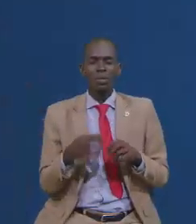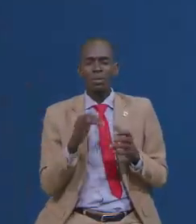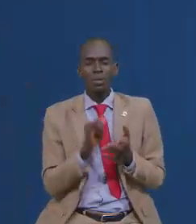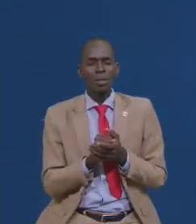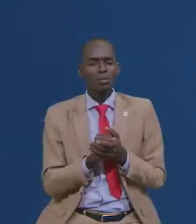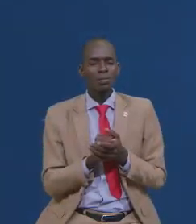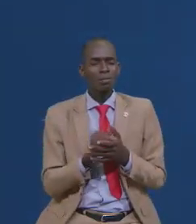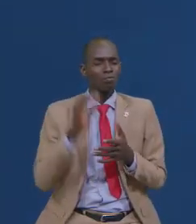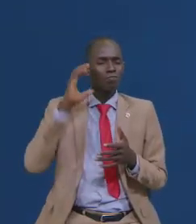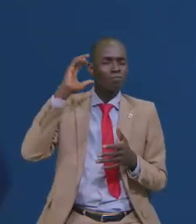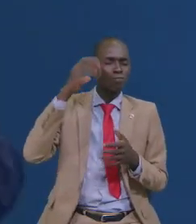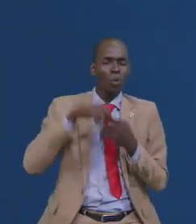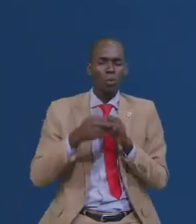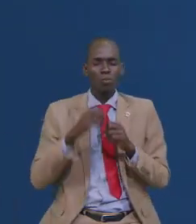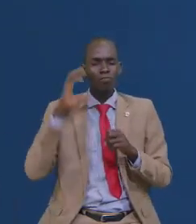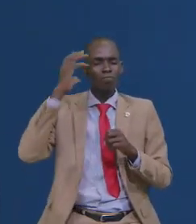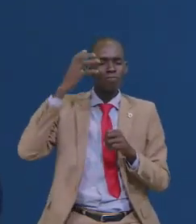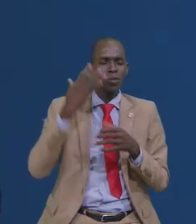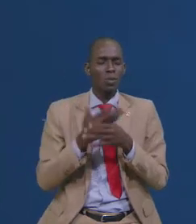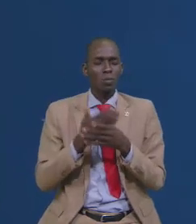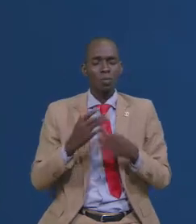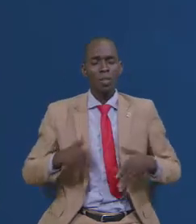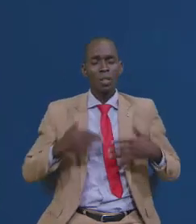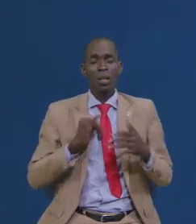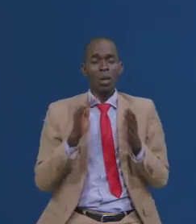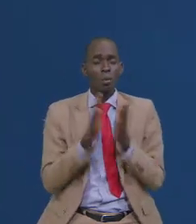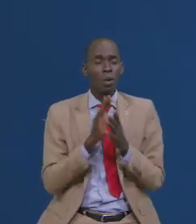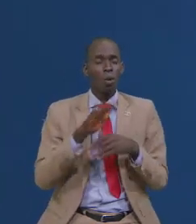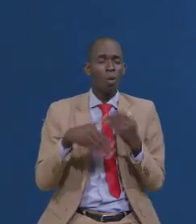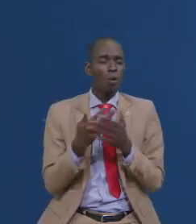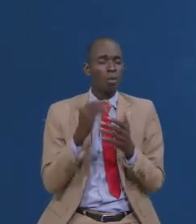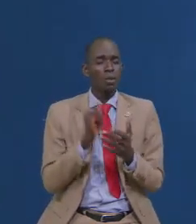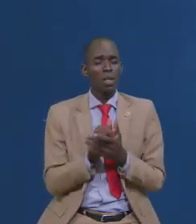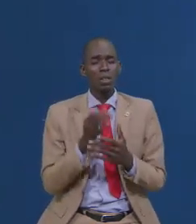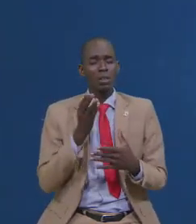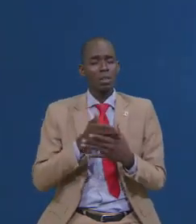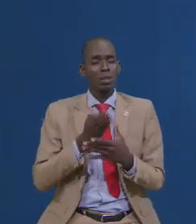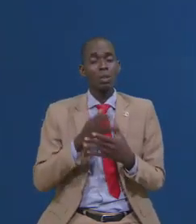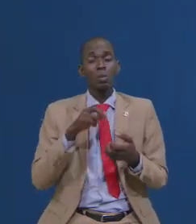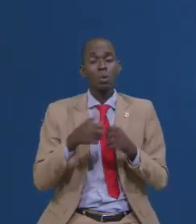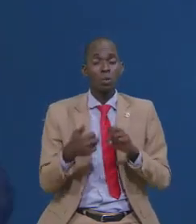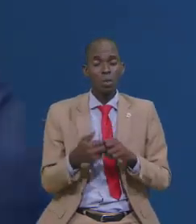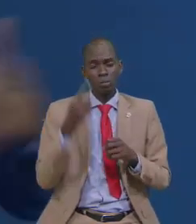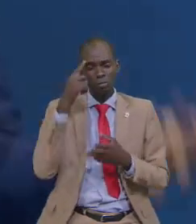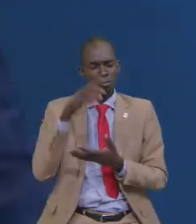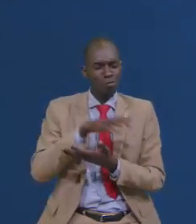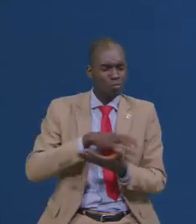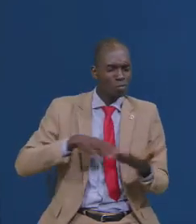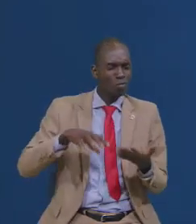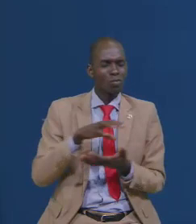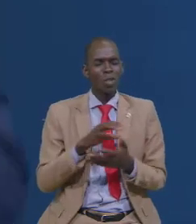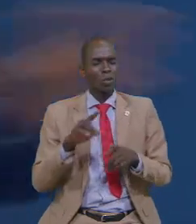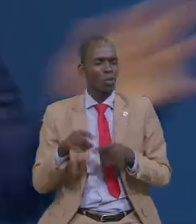traumatizing their lives, I pray that all those psychological problems, confusion, giving the